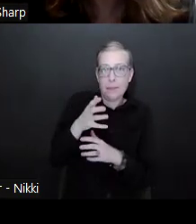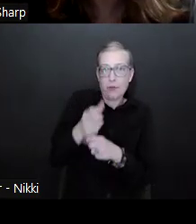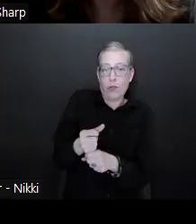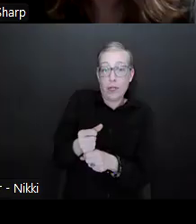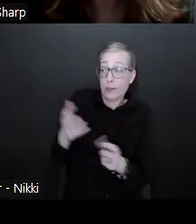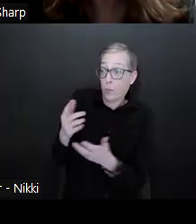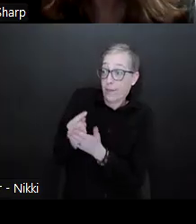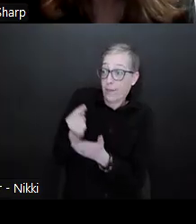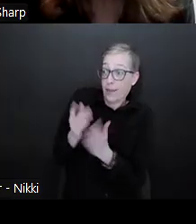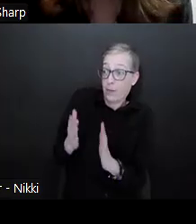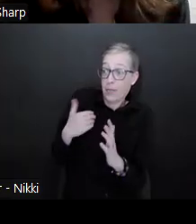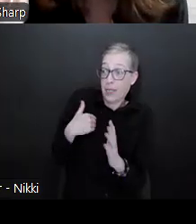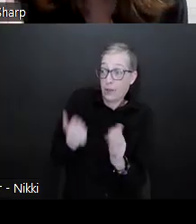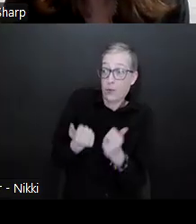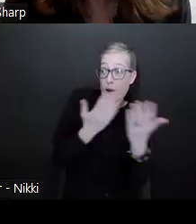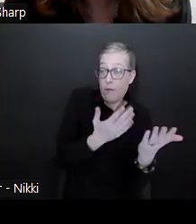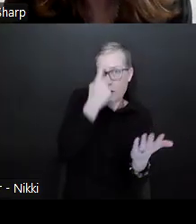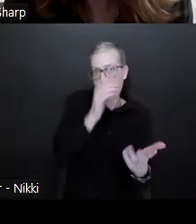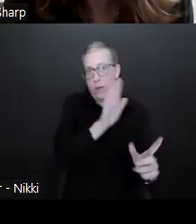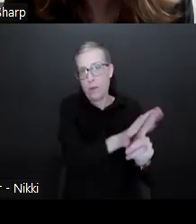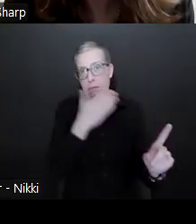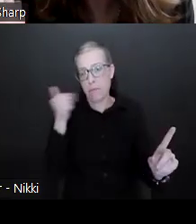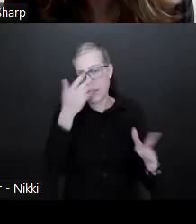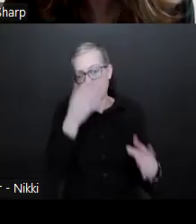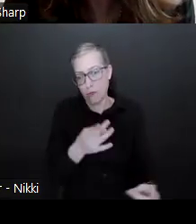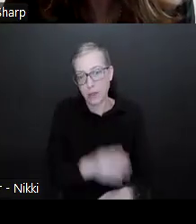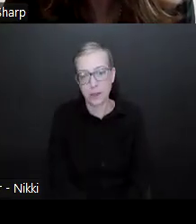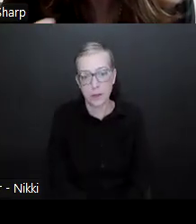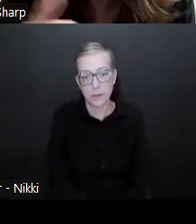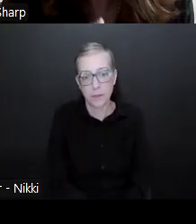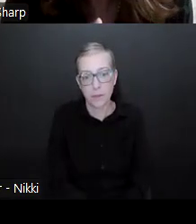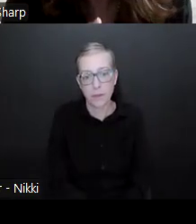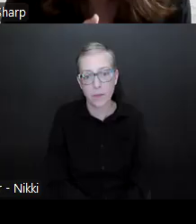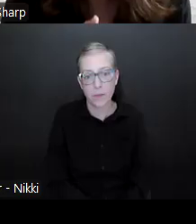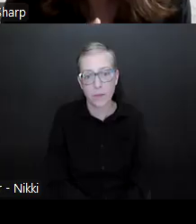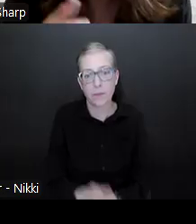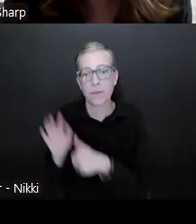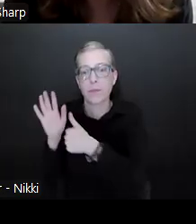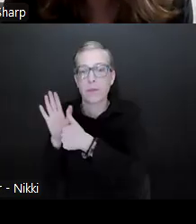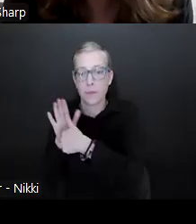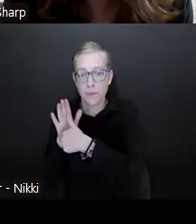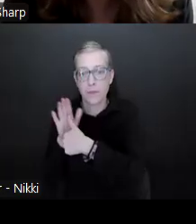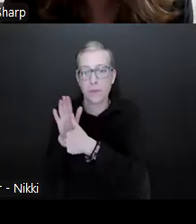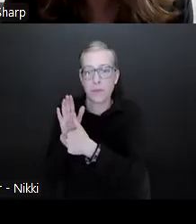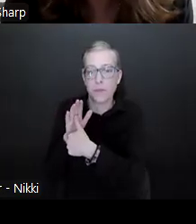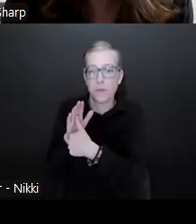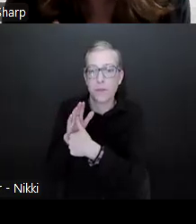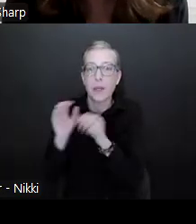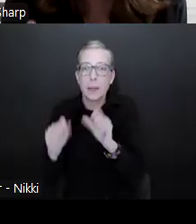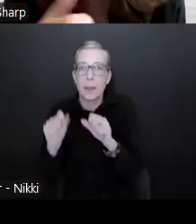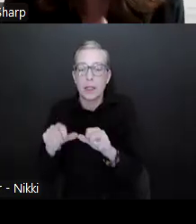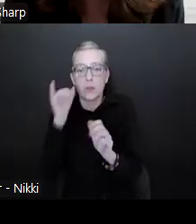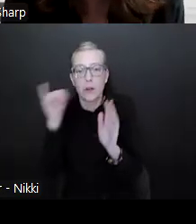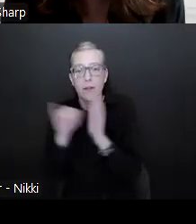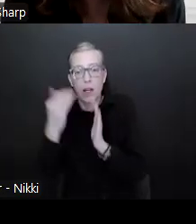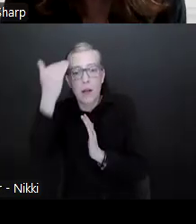best interest. So the capacity to identify knowledge conveyed by others is personally relevant and generalizable to other contexts, the feelings